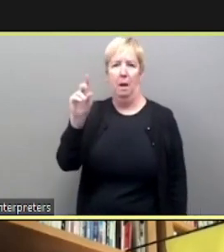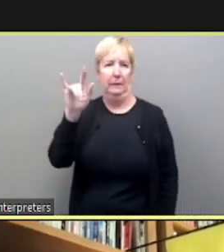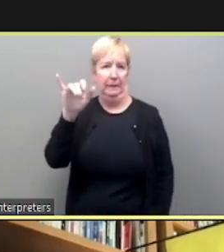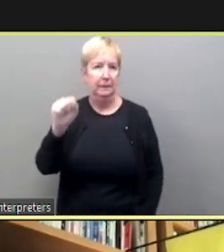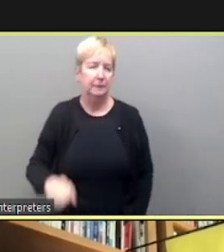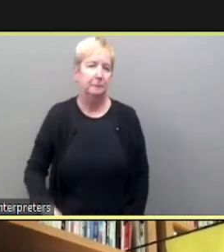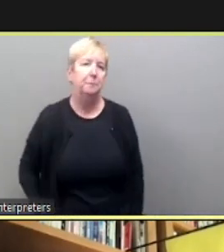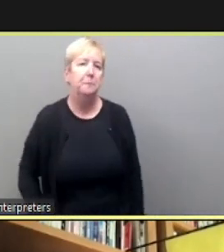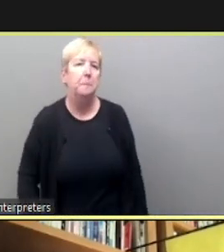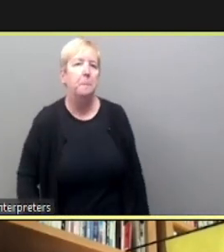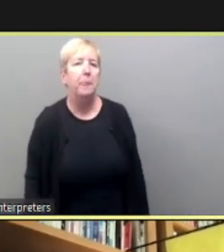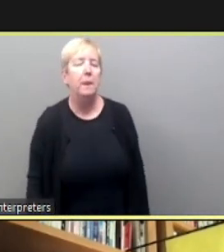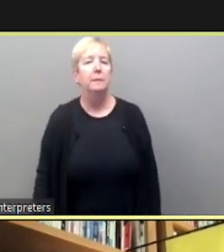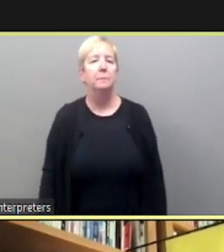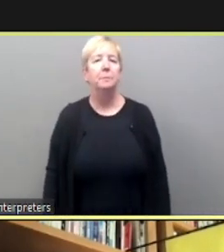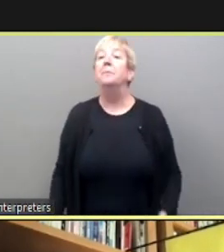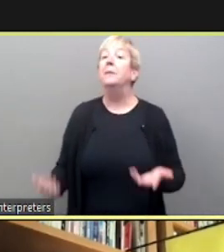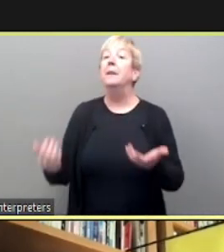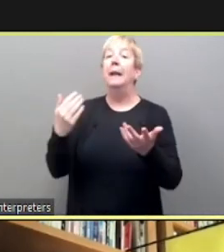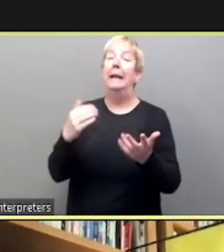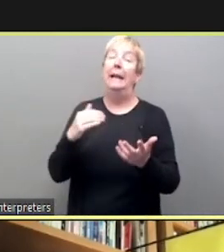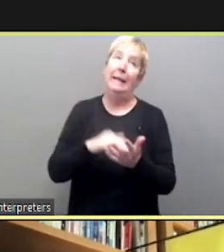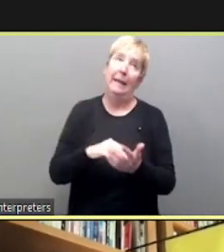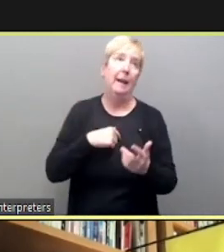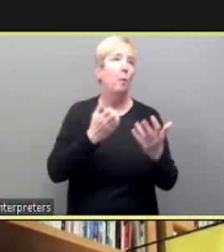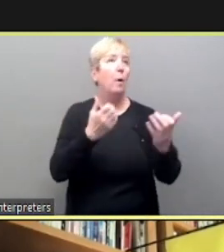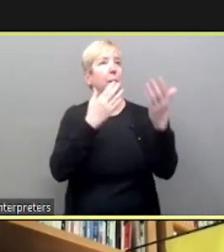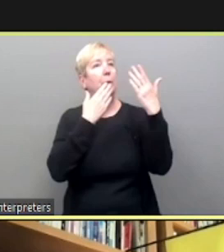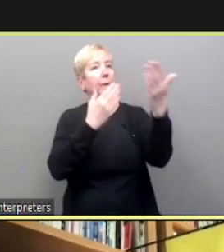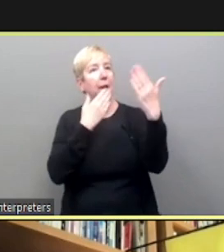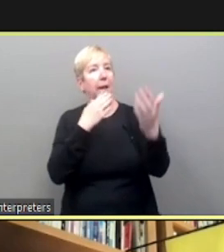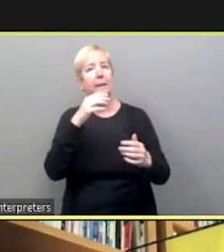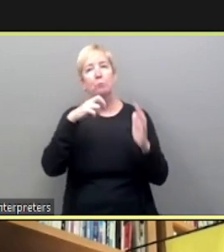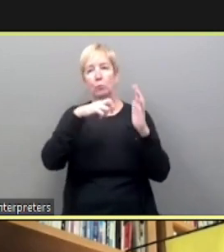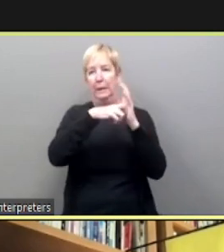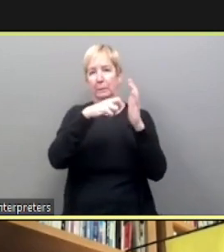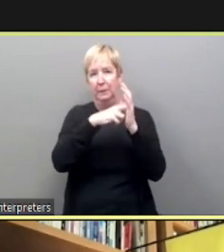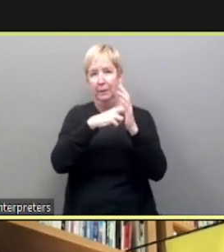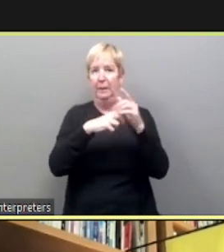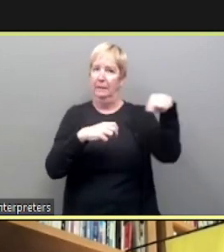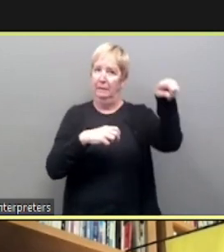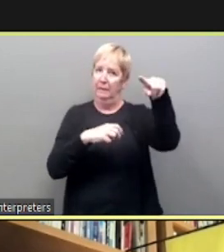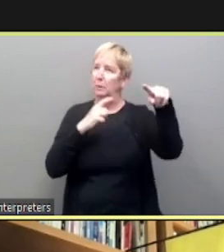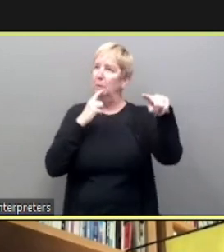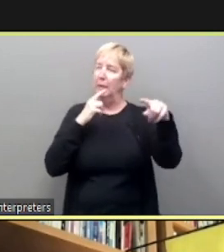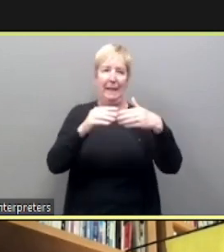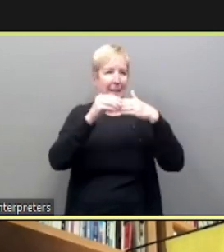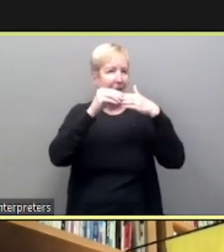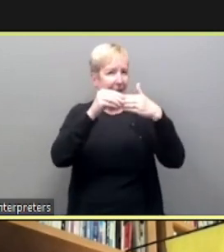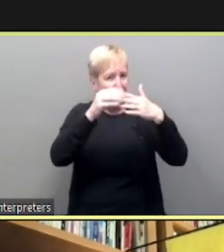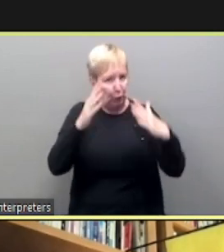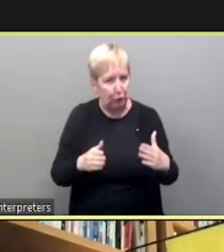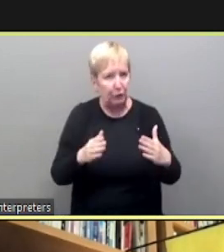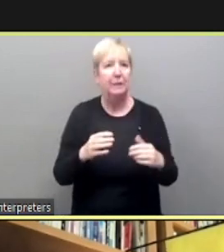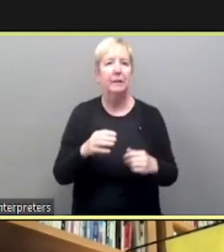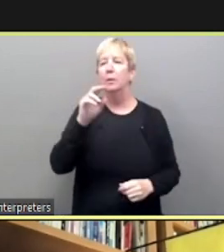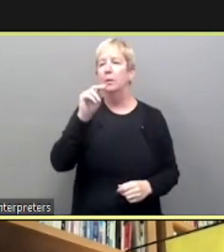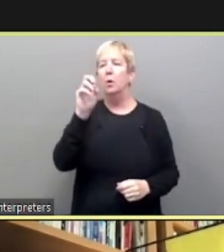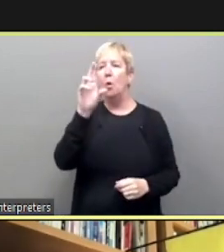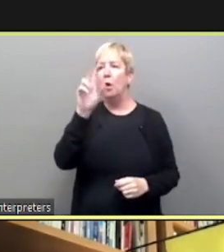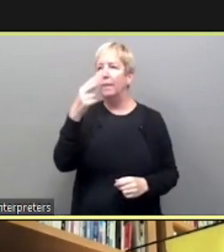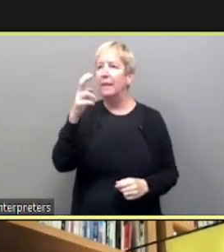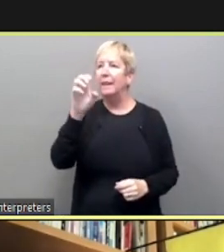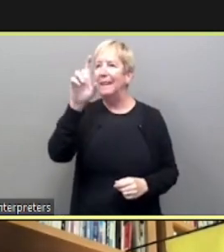I wanted to just thank again Presbyterian and Norlee, who continue to be the leaders in giving these treatments, but also 3